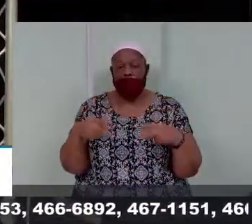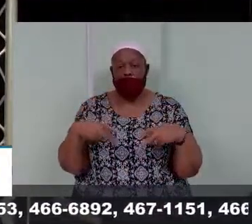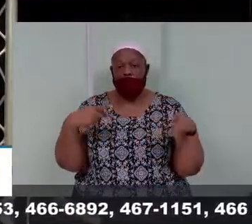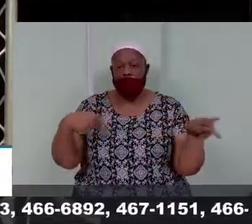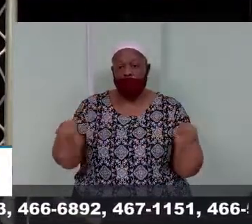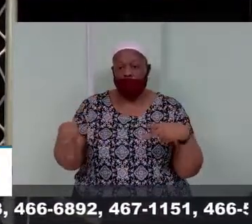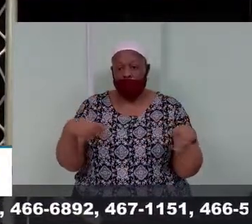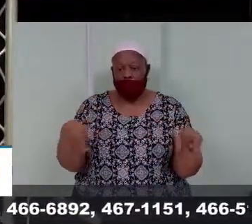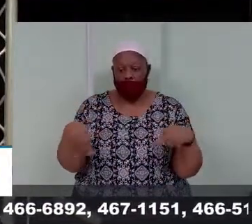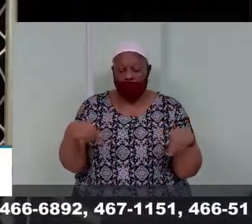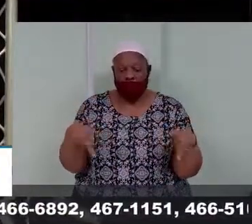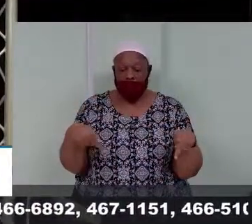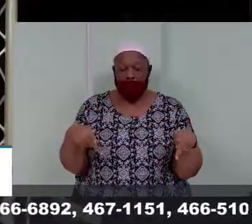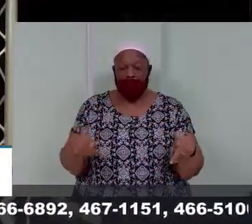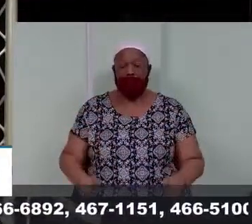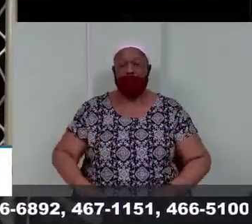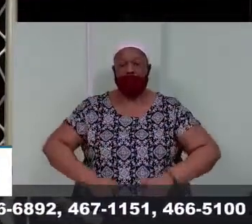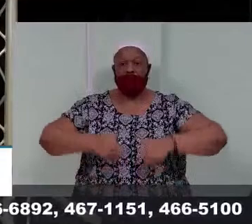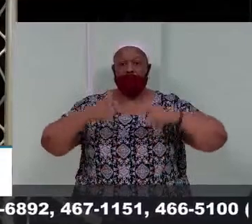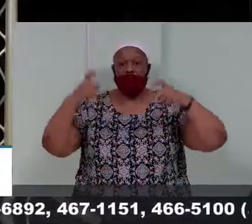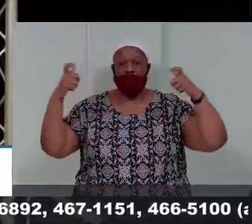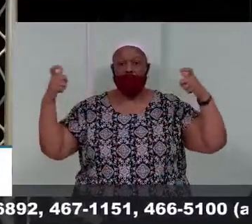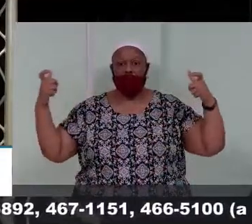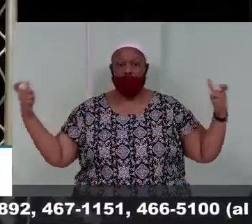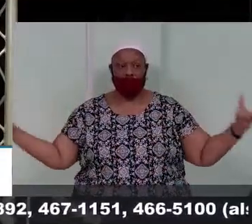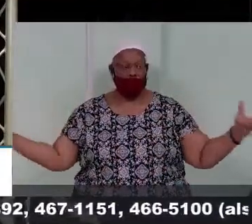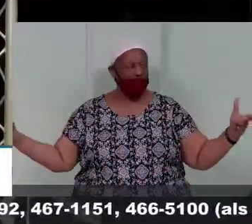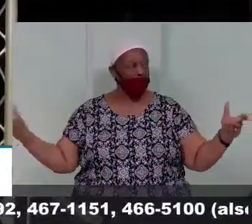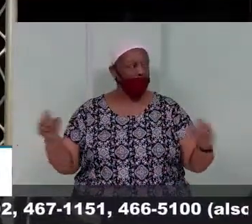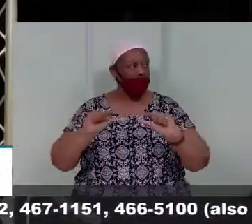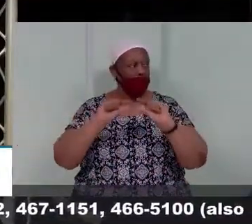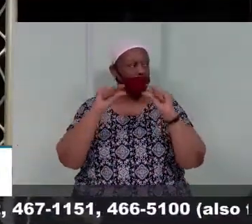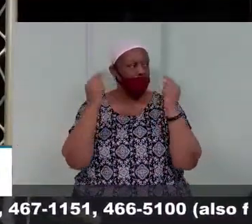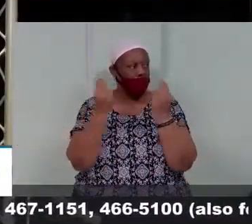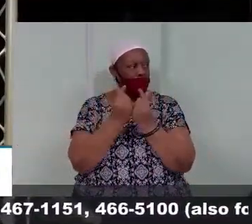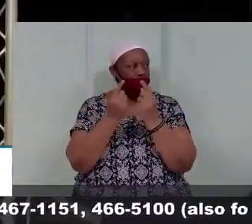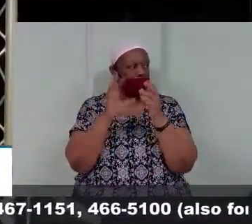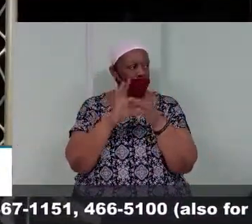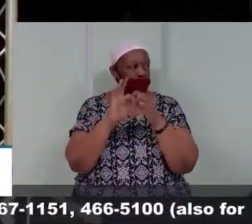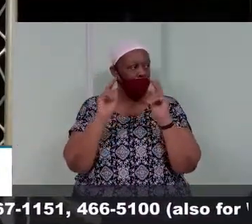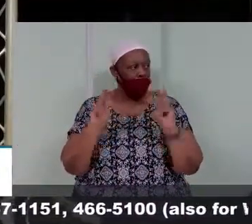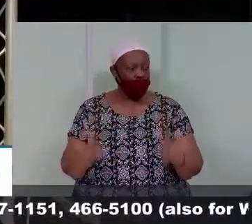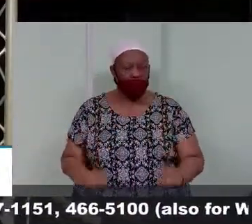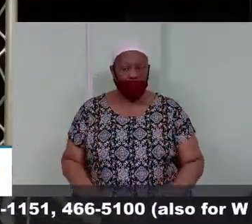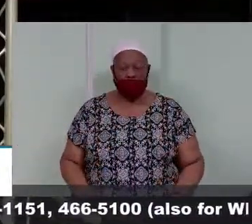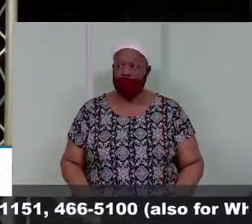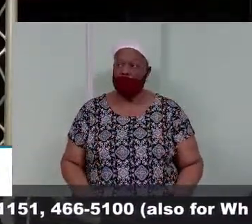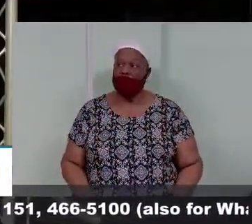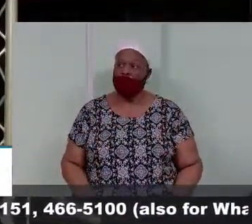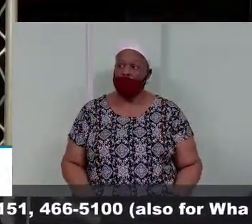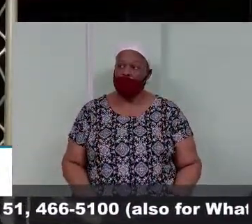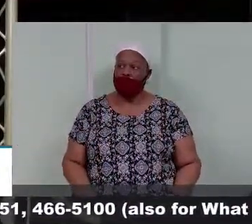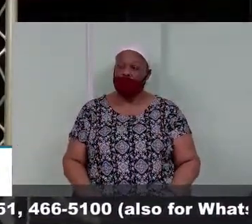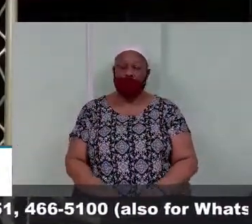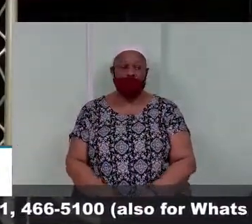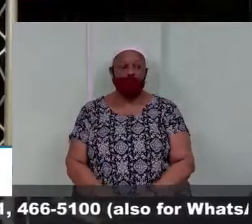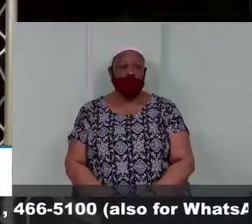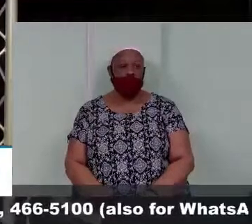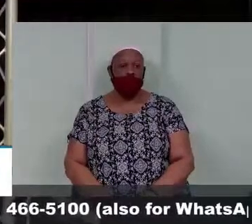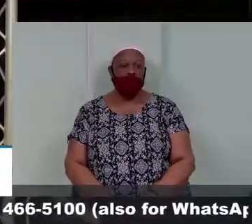closed down? Are these events visited by the Compliance Task Force?